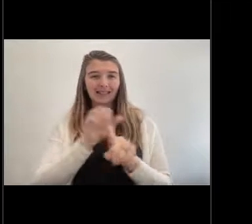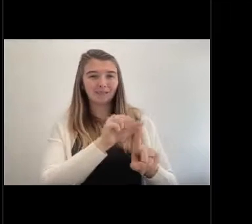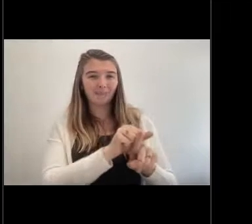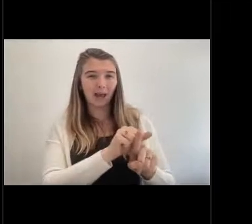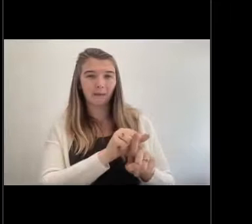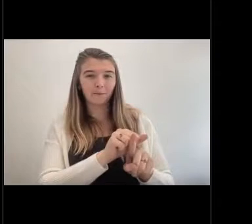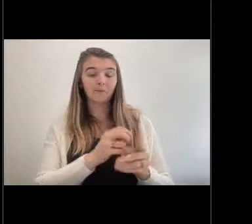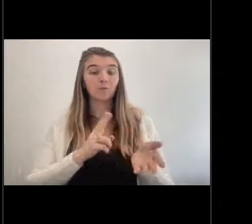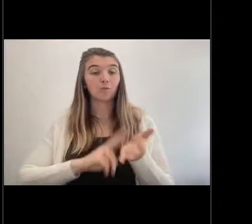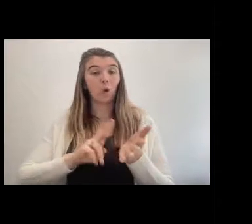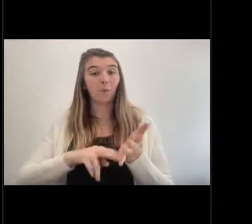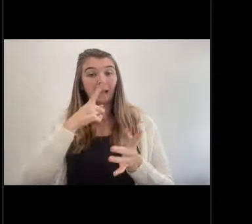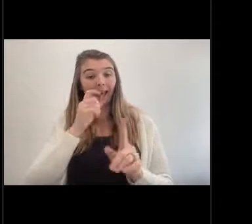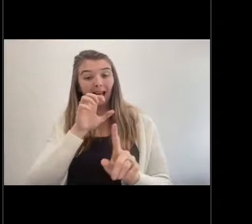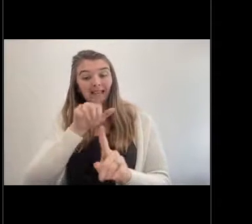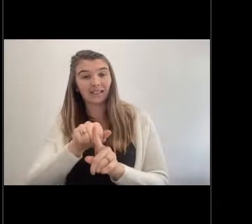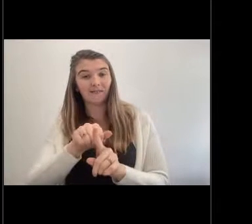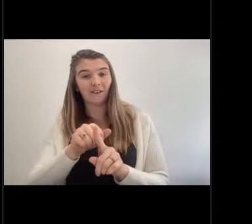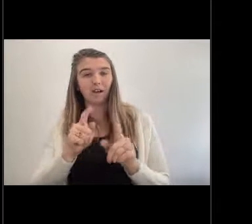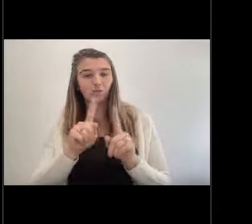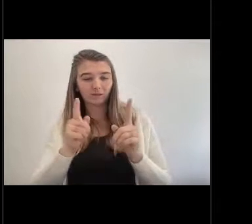spectroscopic or microscopic techniques.